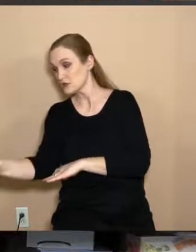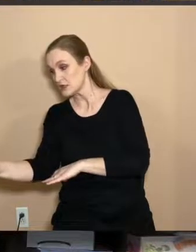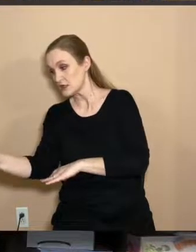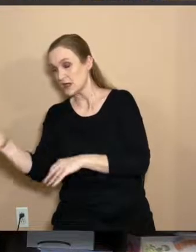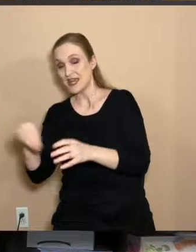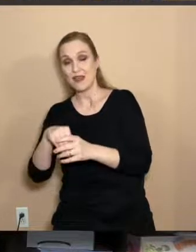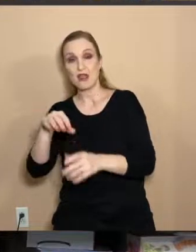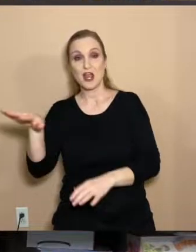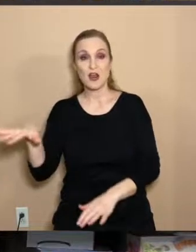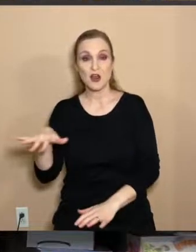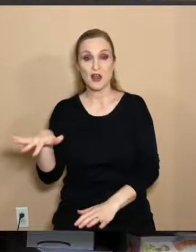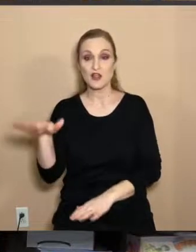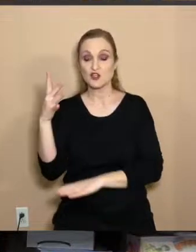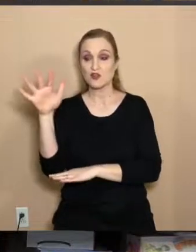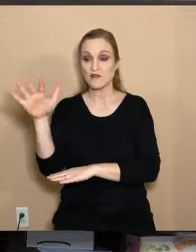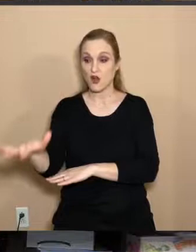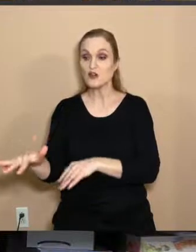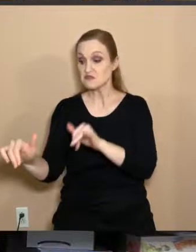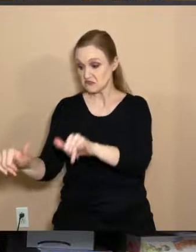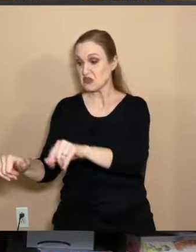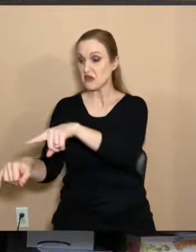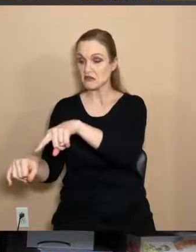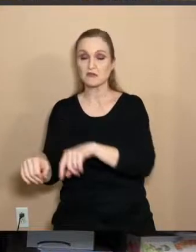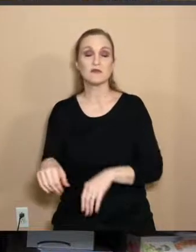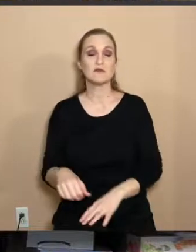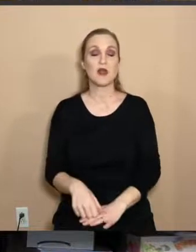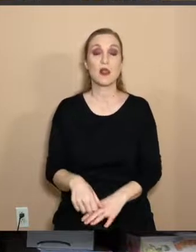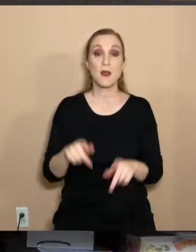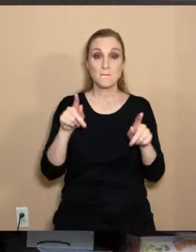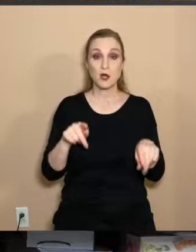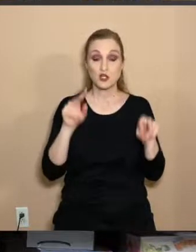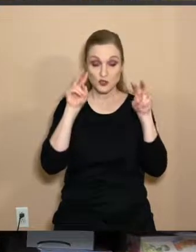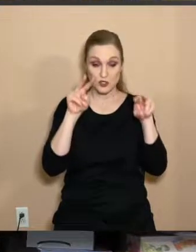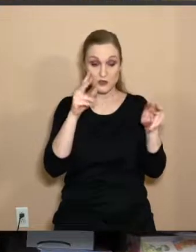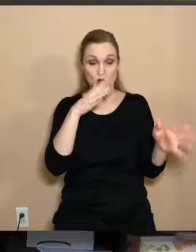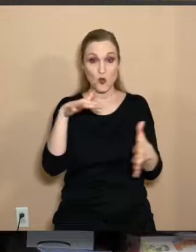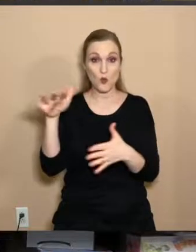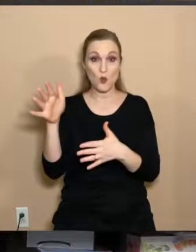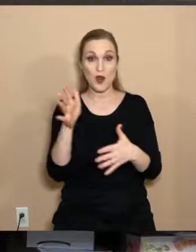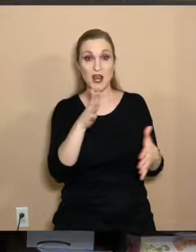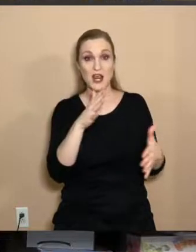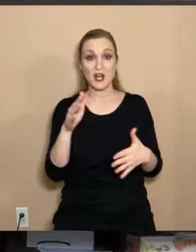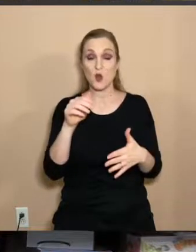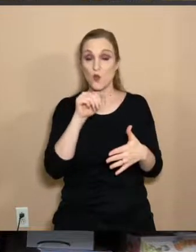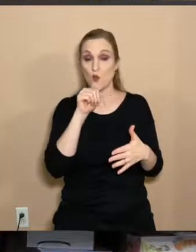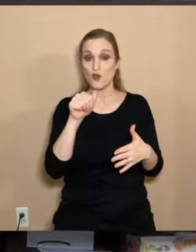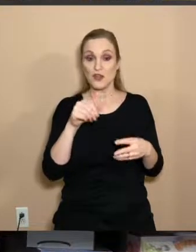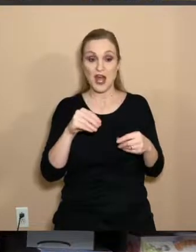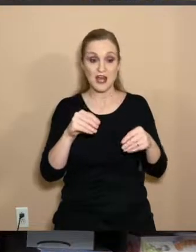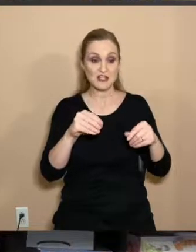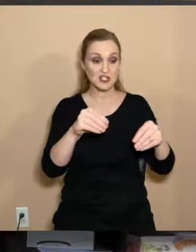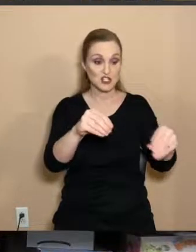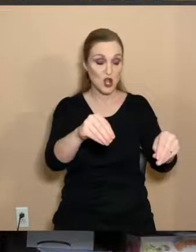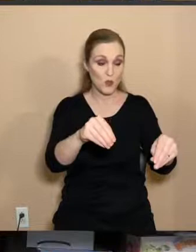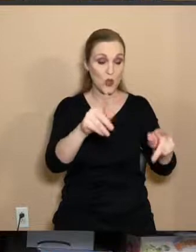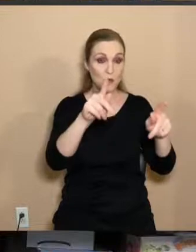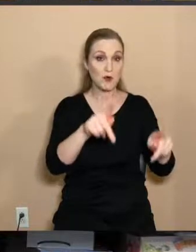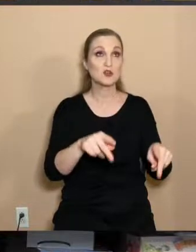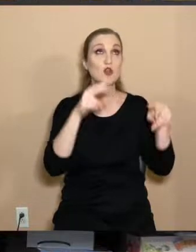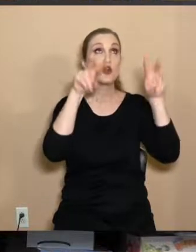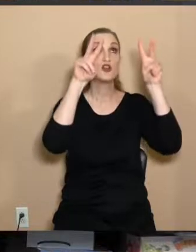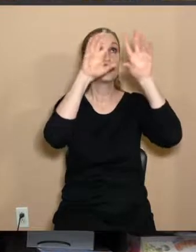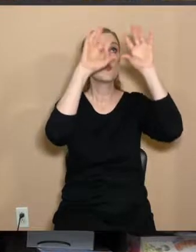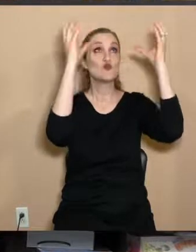where the tree falls, there it will lie. He who observes the wind will not sow, and he who regards the clouds